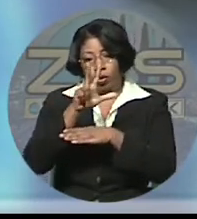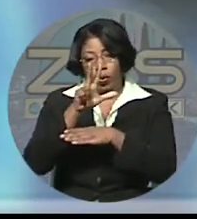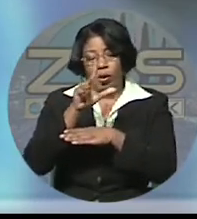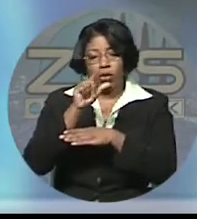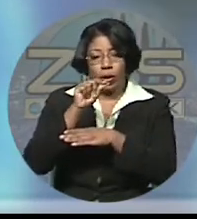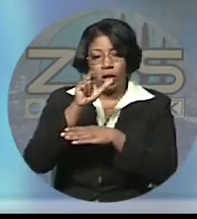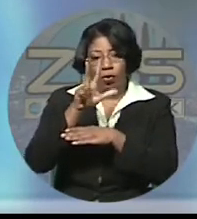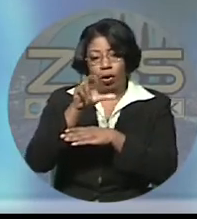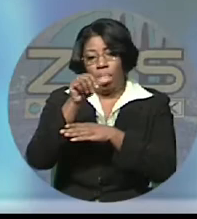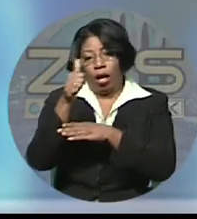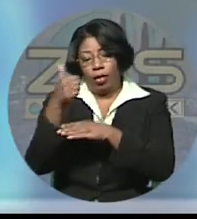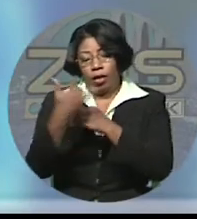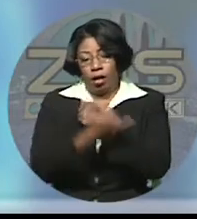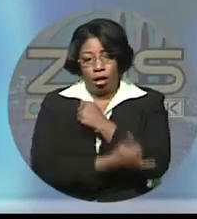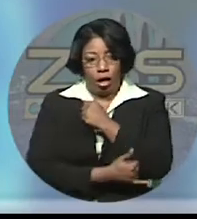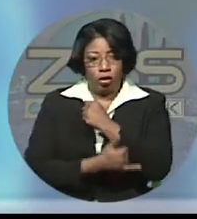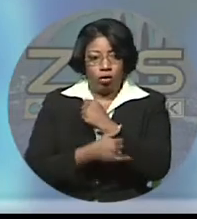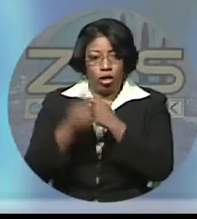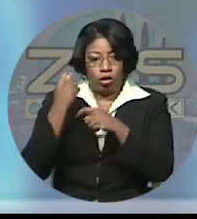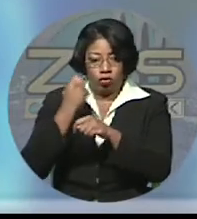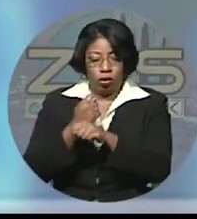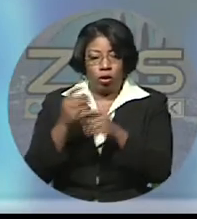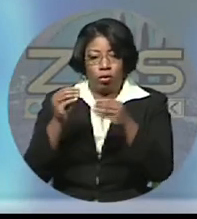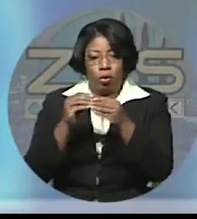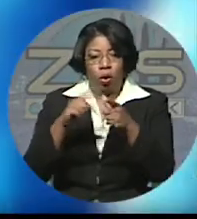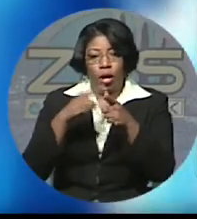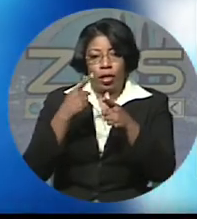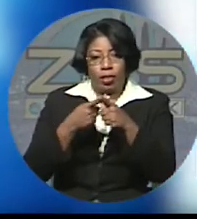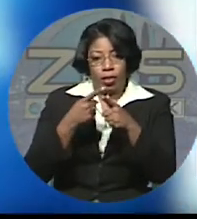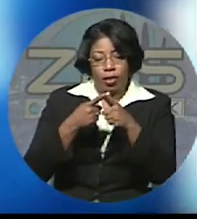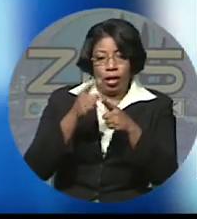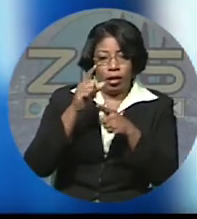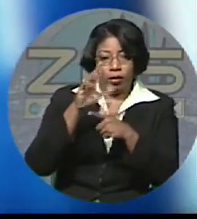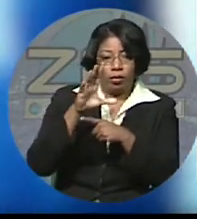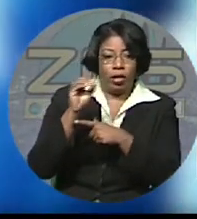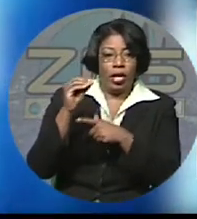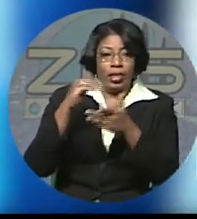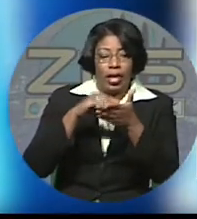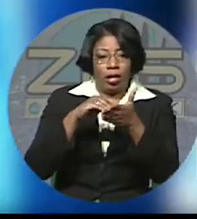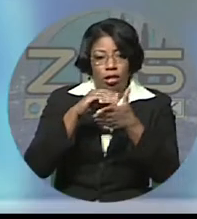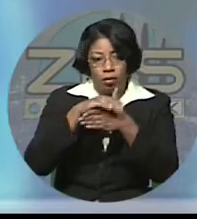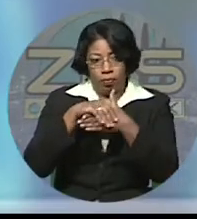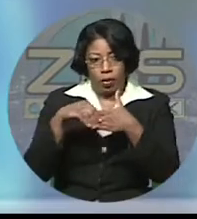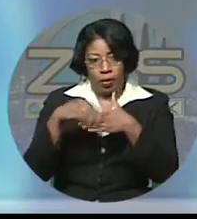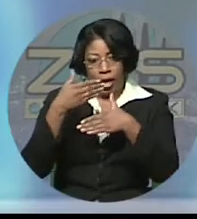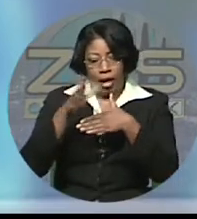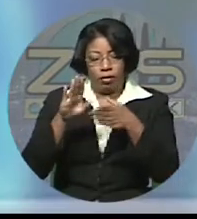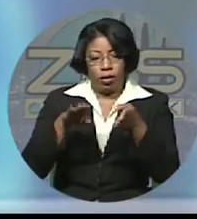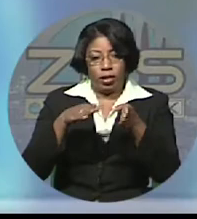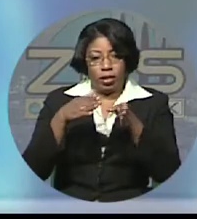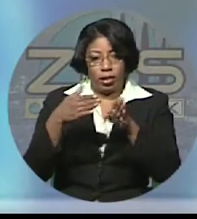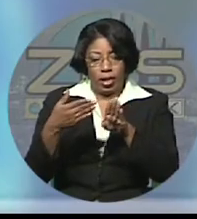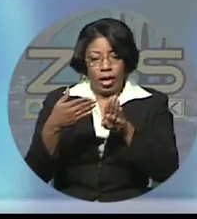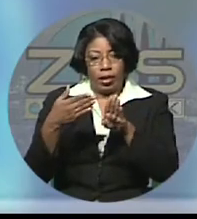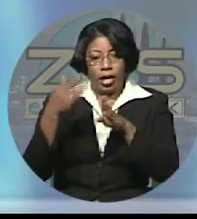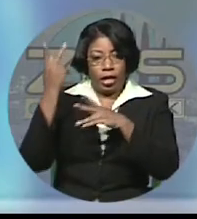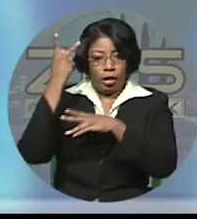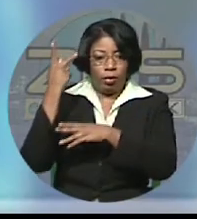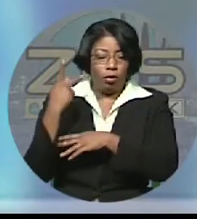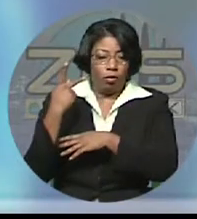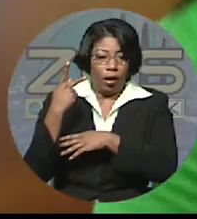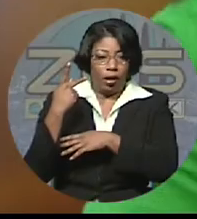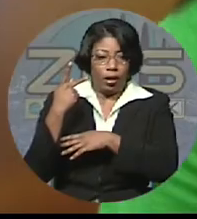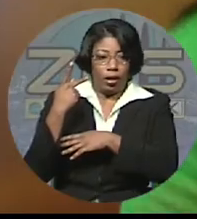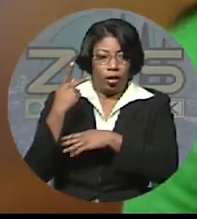has reportedly treated more than 50,000 people. Since his death, Australian media have also profiled the doctor and his